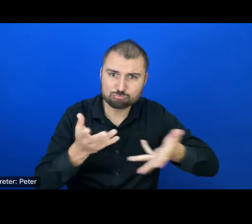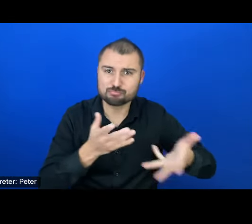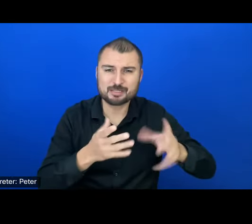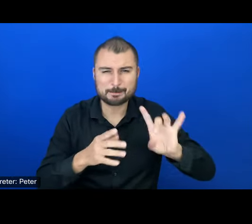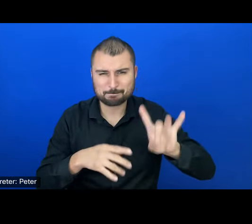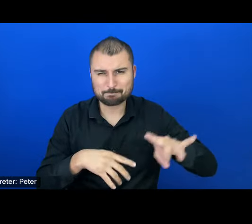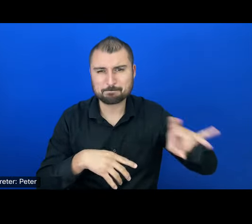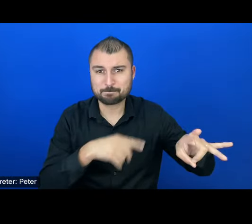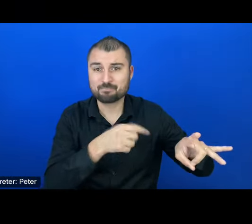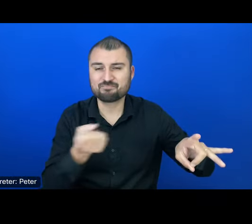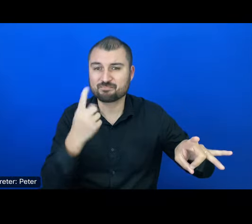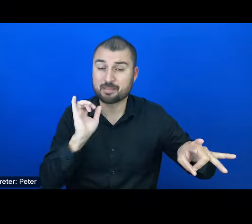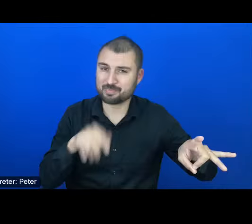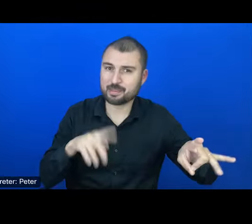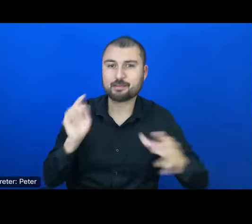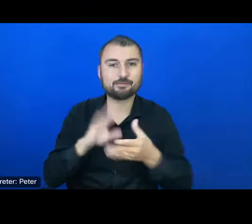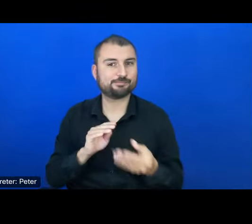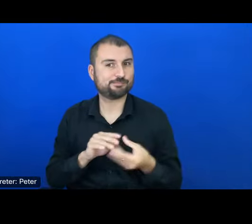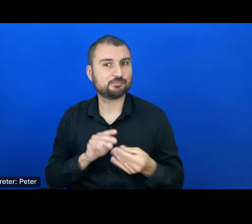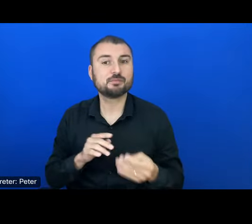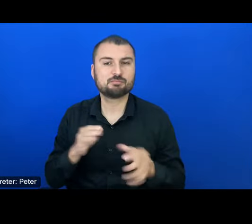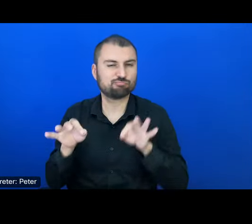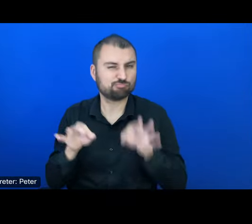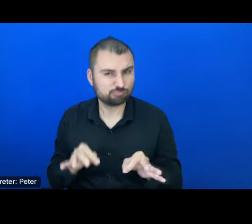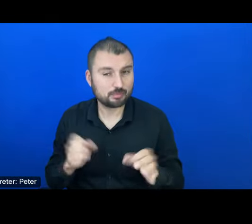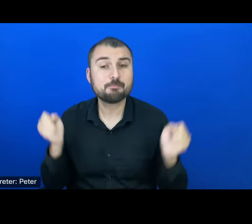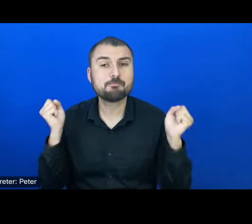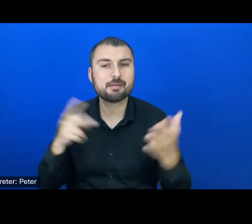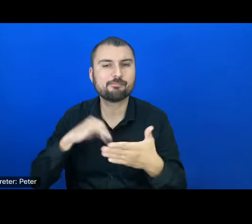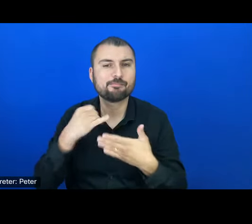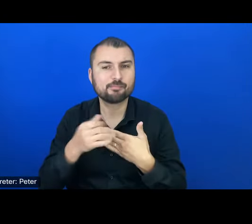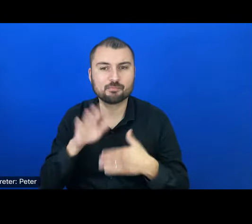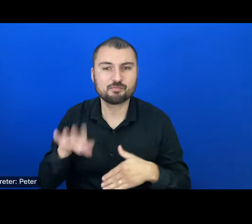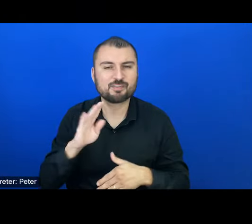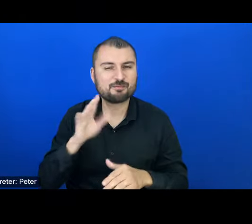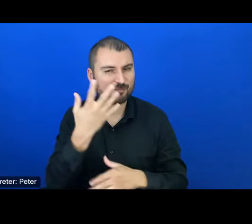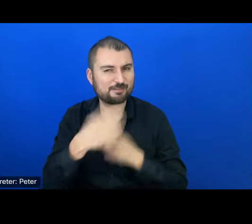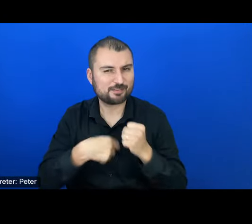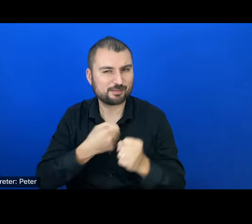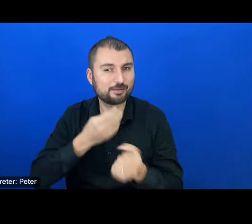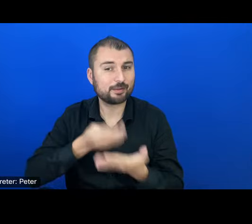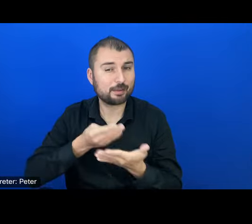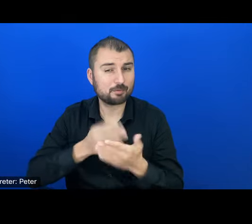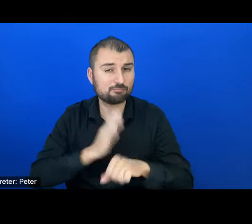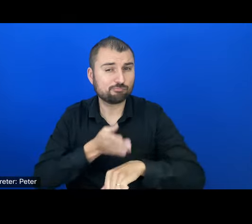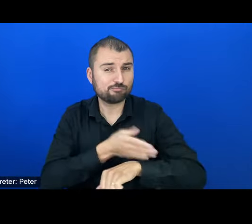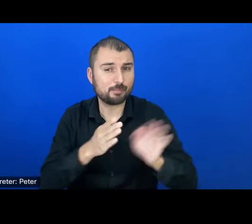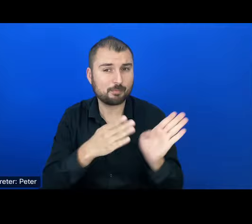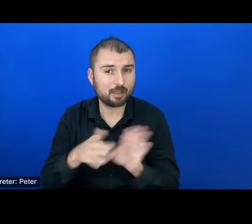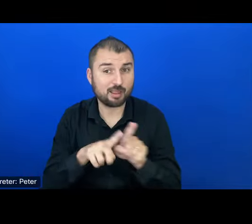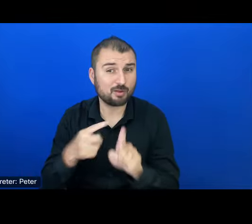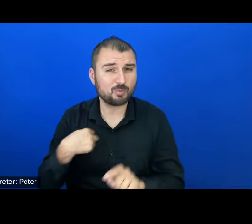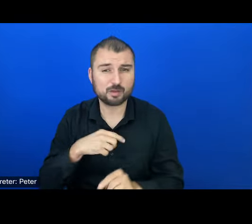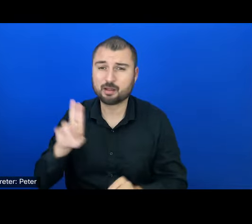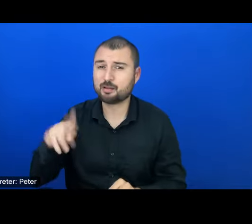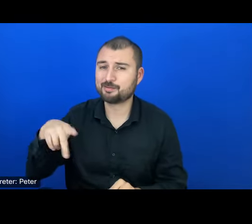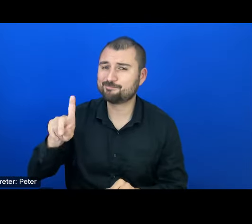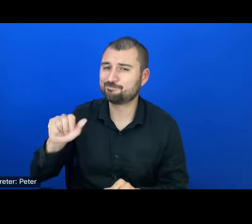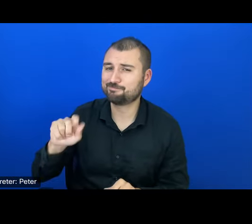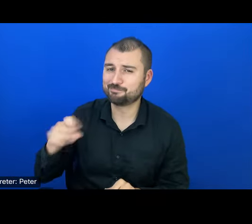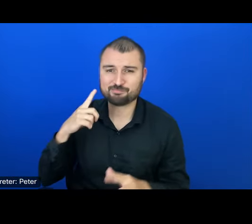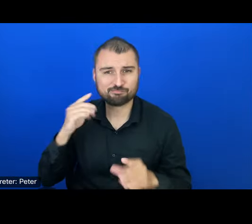testimony describes many of the projects in the 5-year capital improvement plan, but we also provide updates on events that have